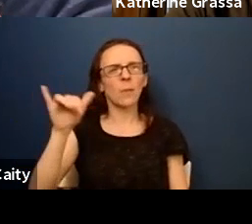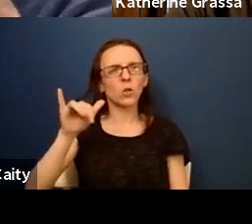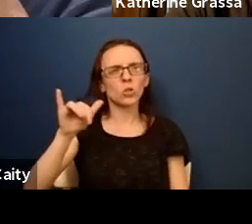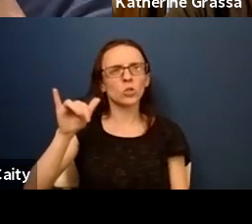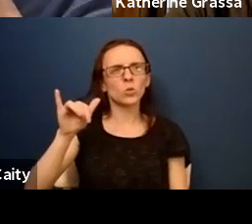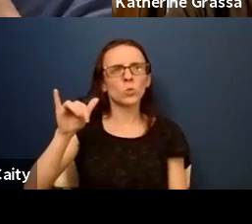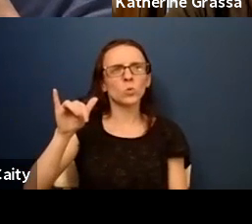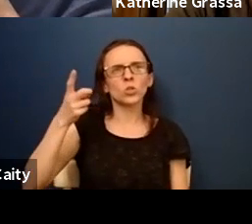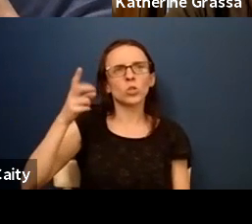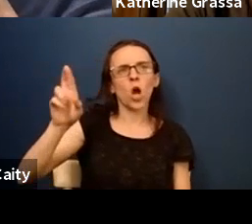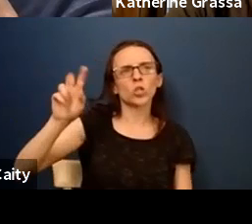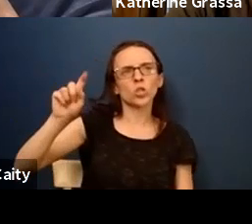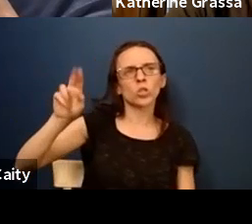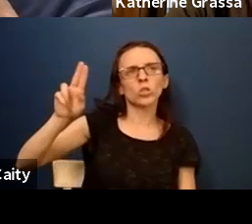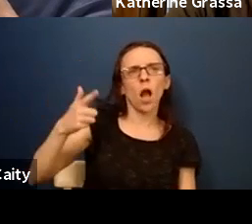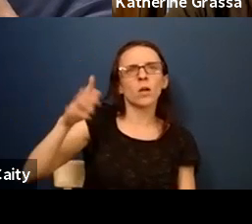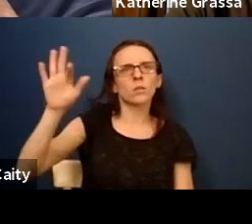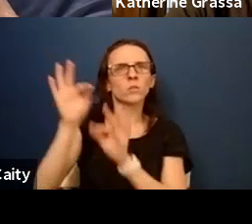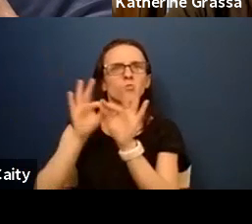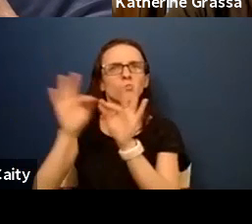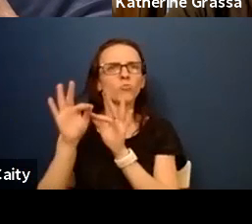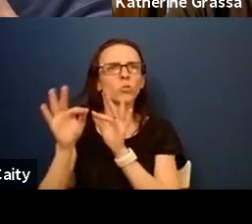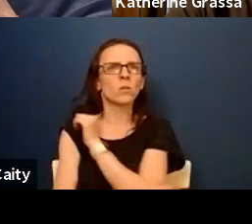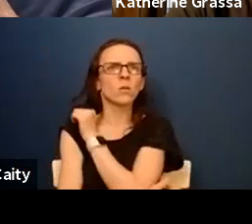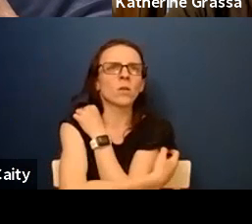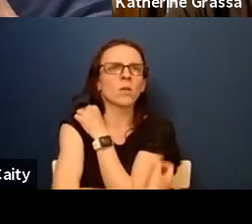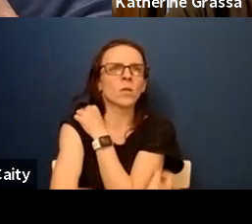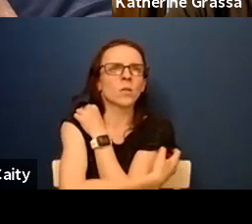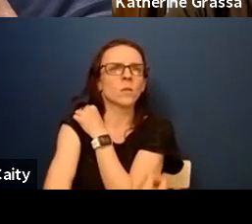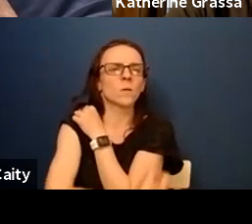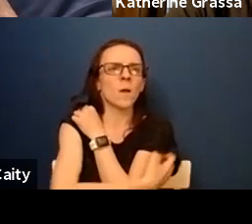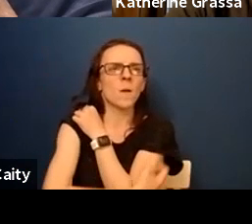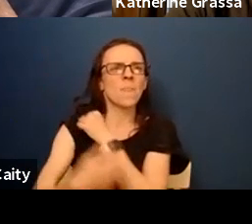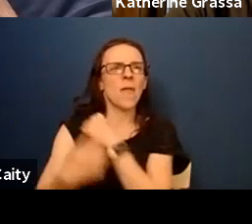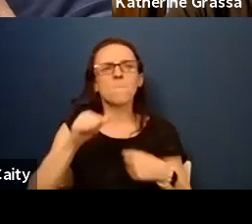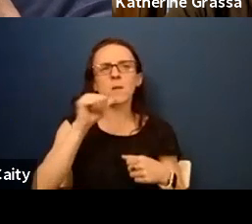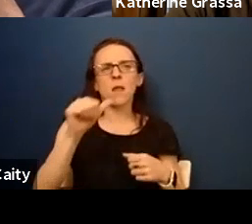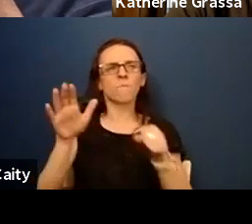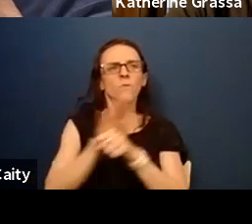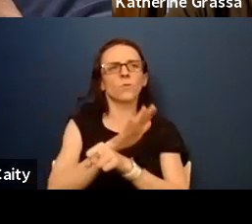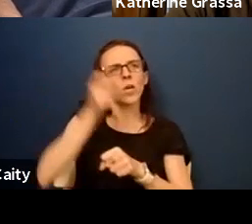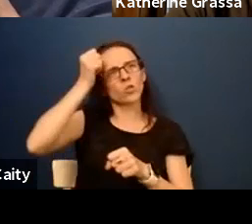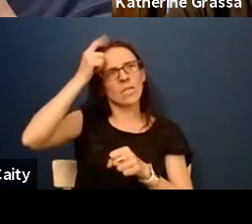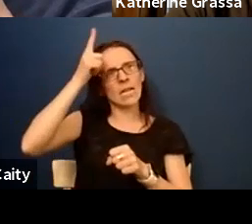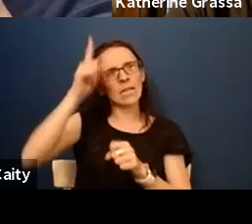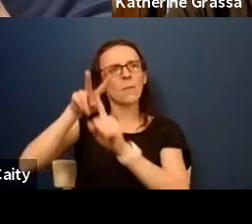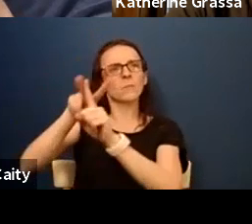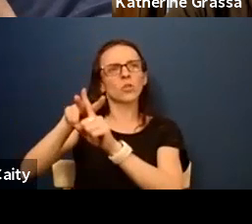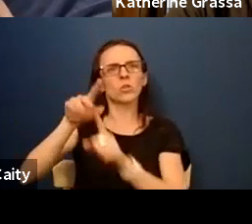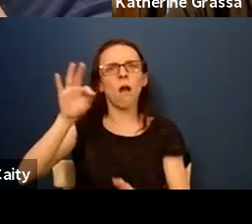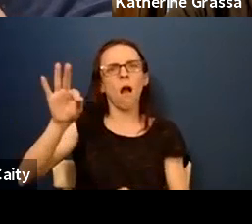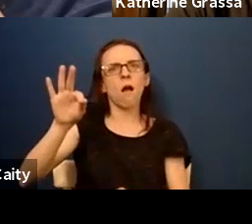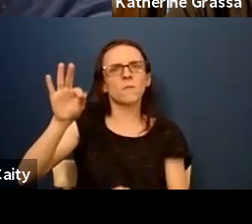describing. I just am uncomfortable, or maybe not even uncomfortable. I don't fully understand the implementation of a top X